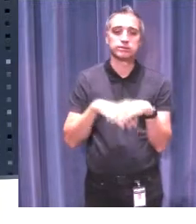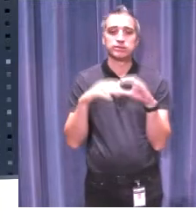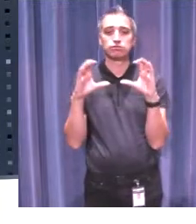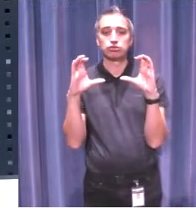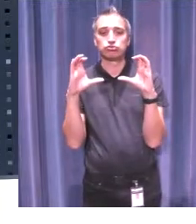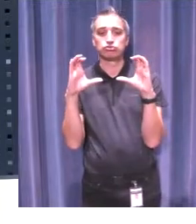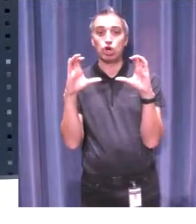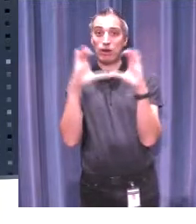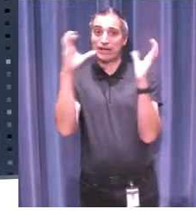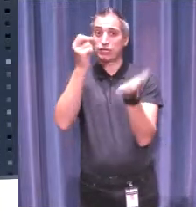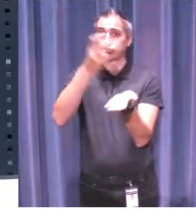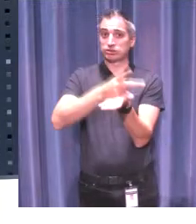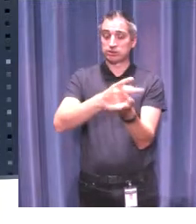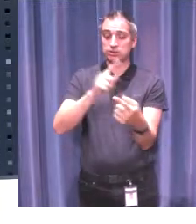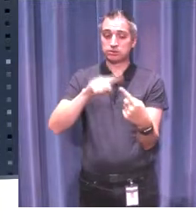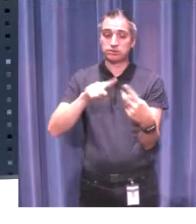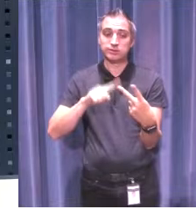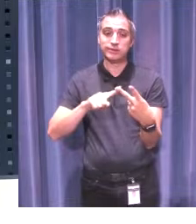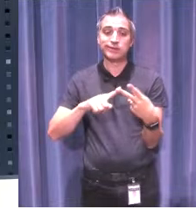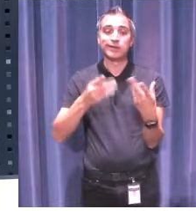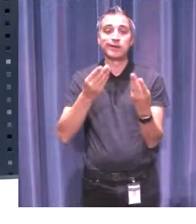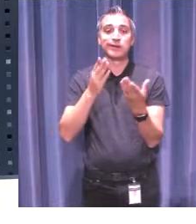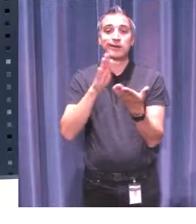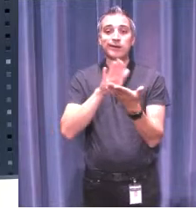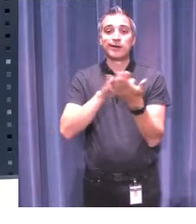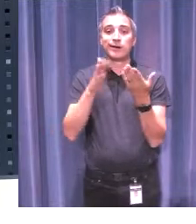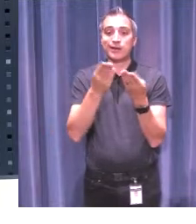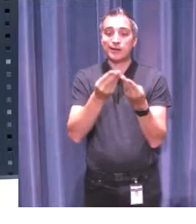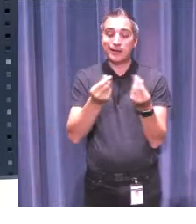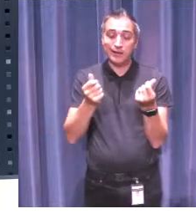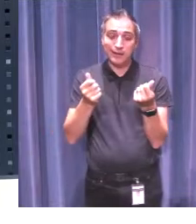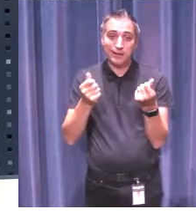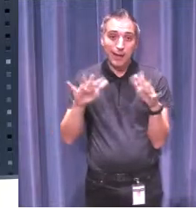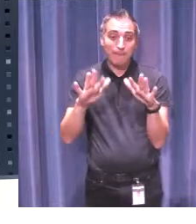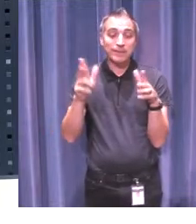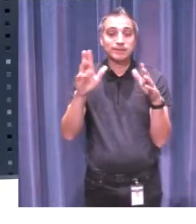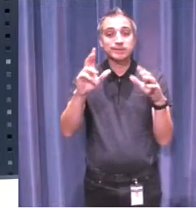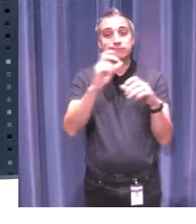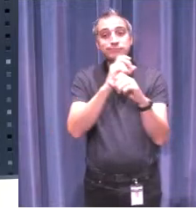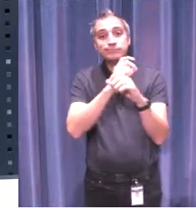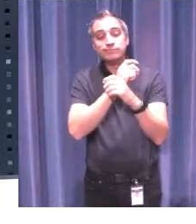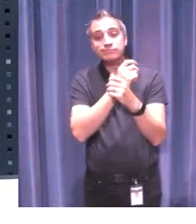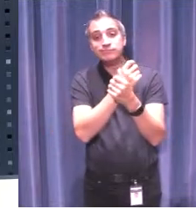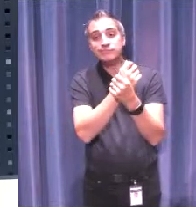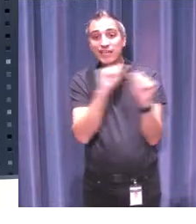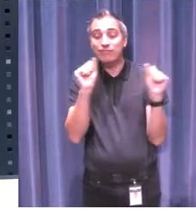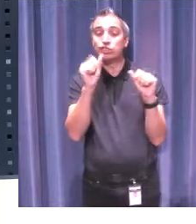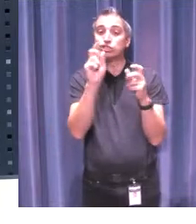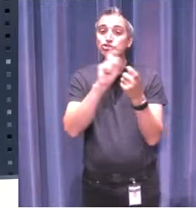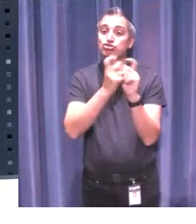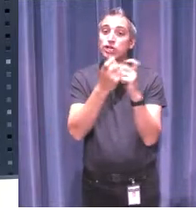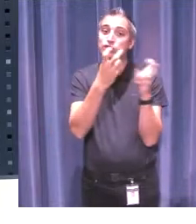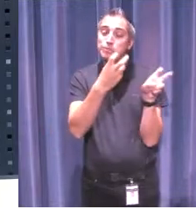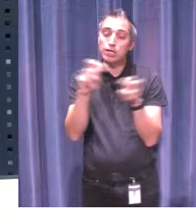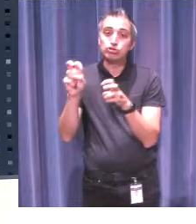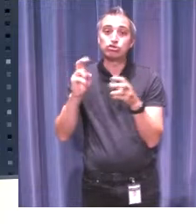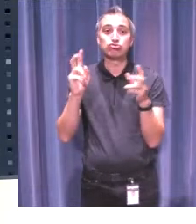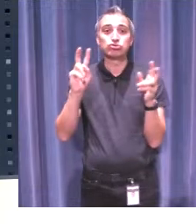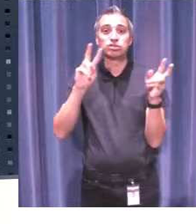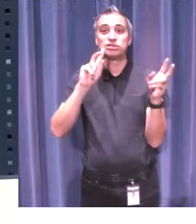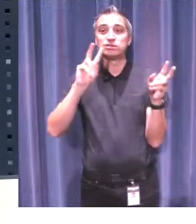accreditation, campus safety, change management, communication, critical issues,